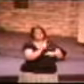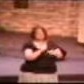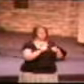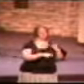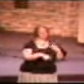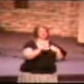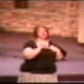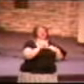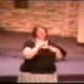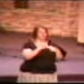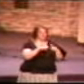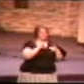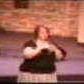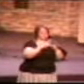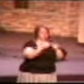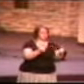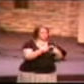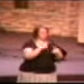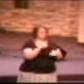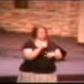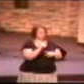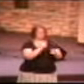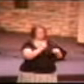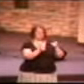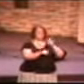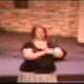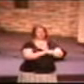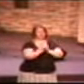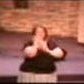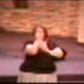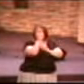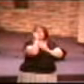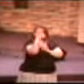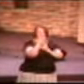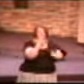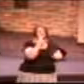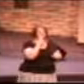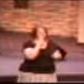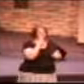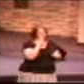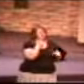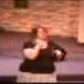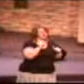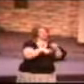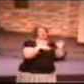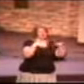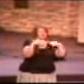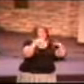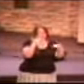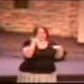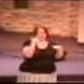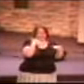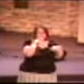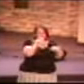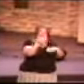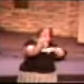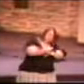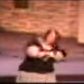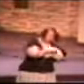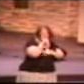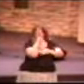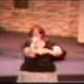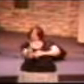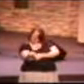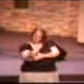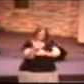that melts off the glaciers, and it turns a beautiful color that they can't even explain, because it's not blue, it's not green,